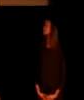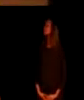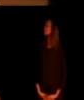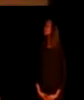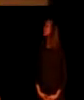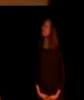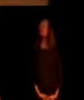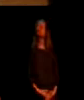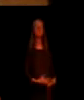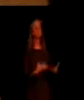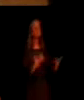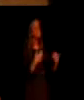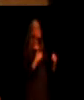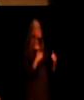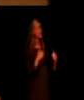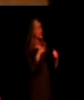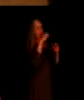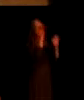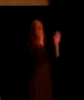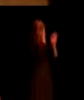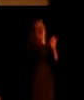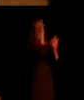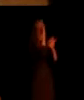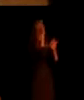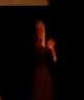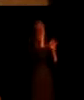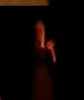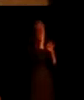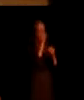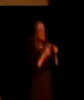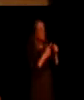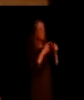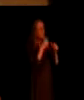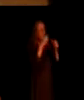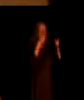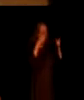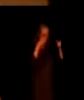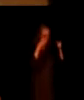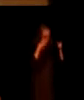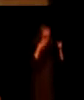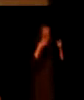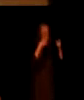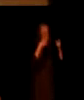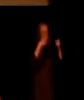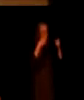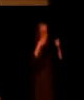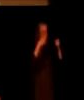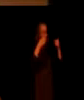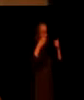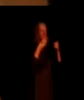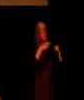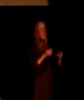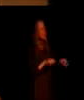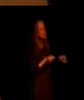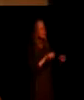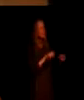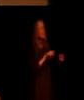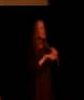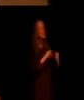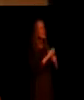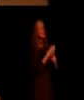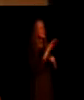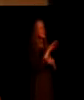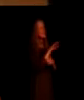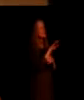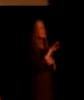I had not known that the first images from space were done in